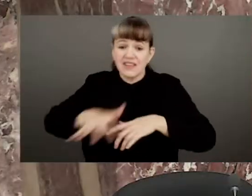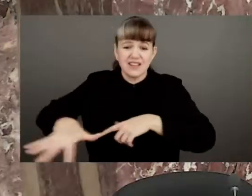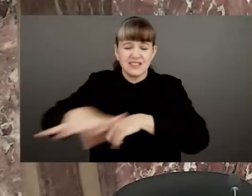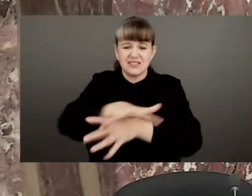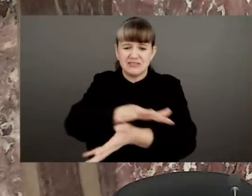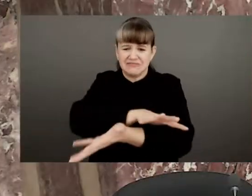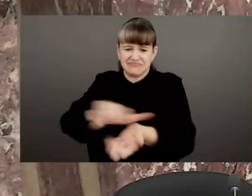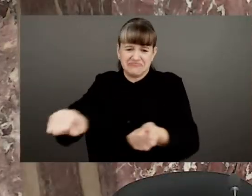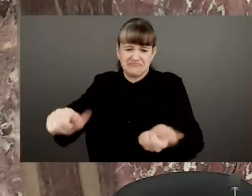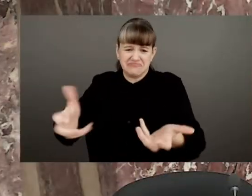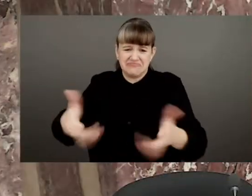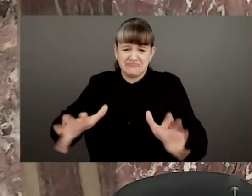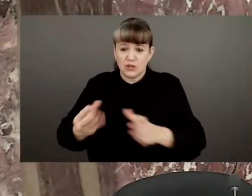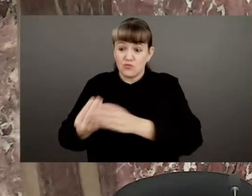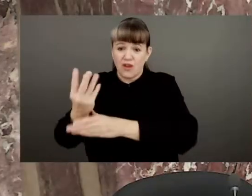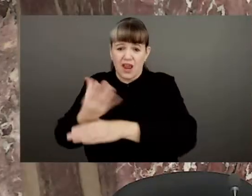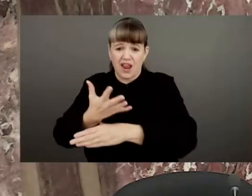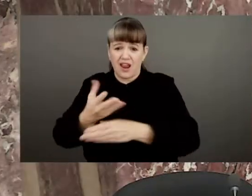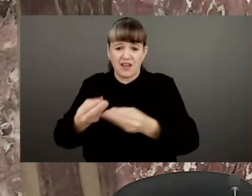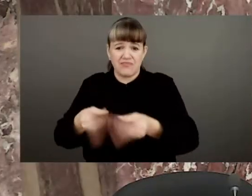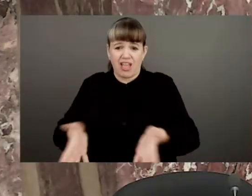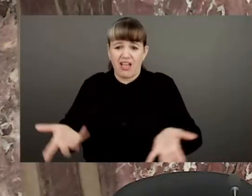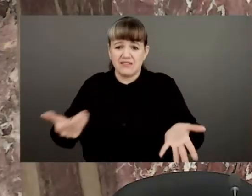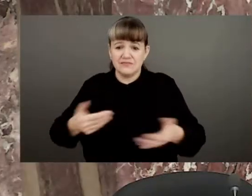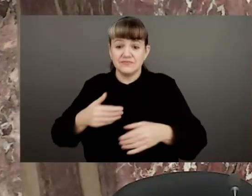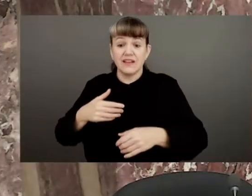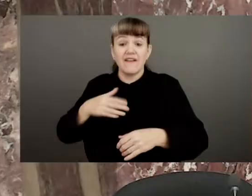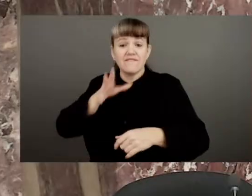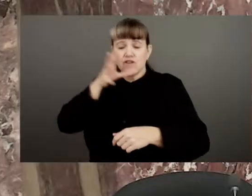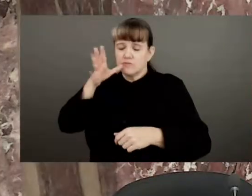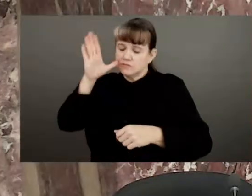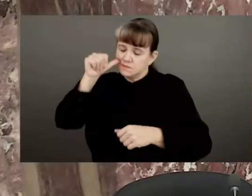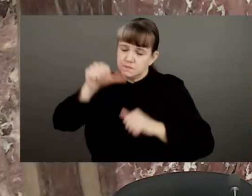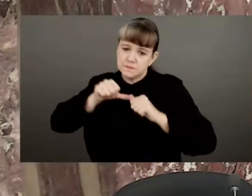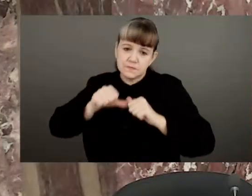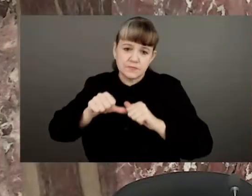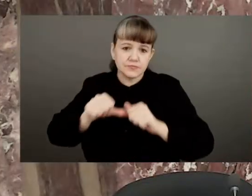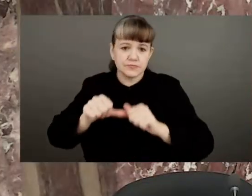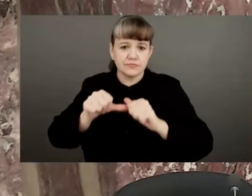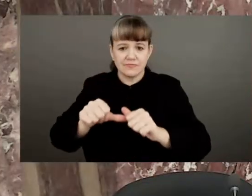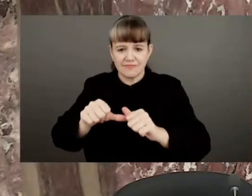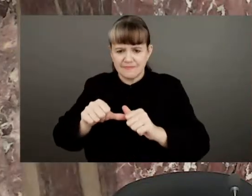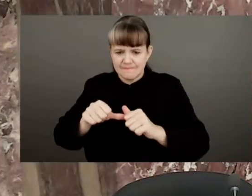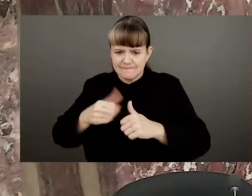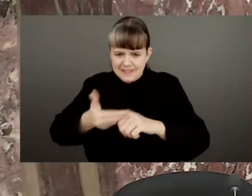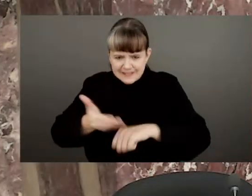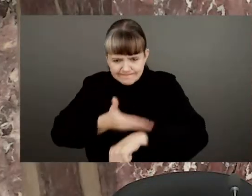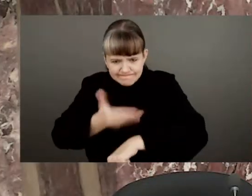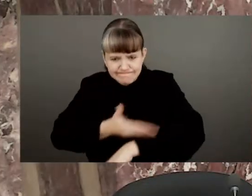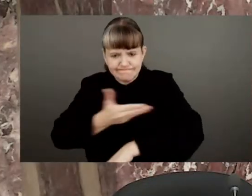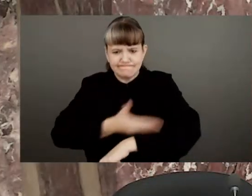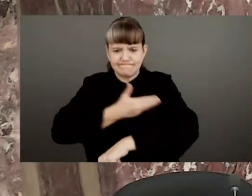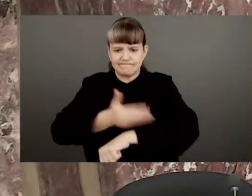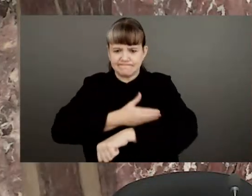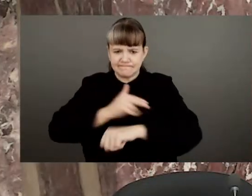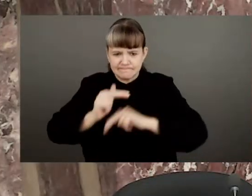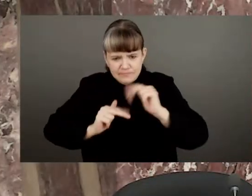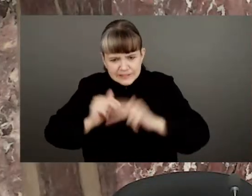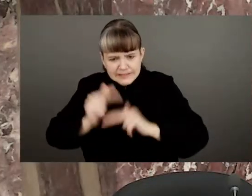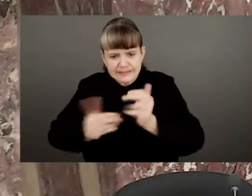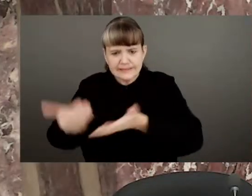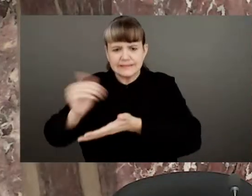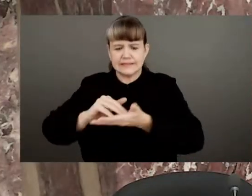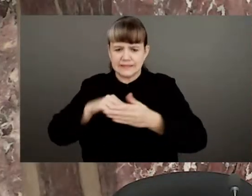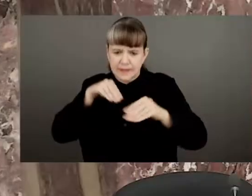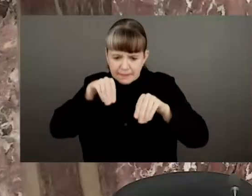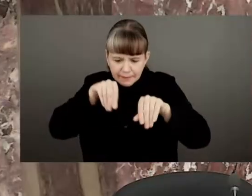persevered, rebuilding, doing what farmers do, replanting, and working day and night to recovery. They deserve more than